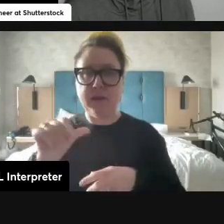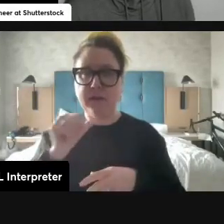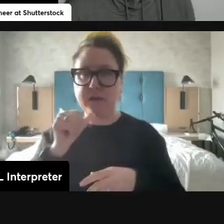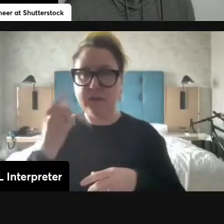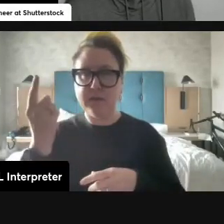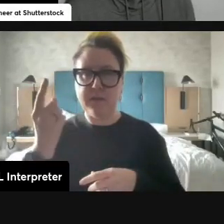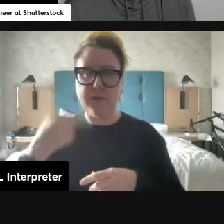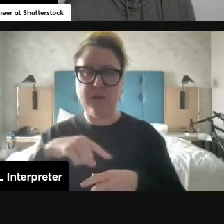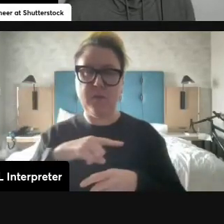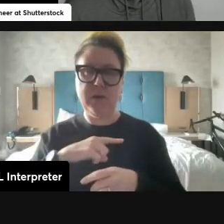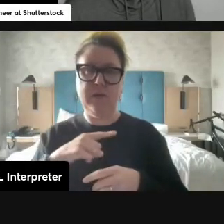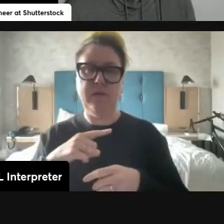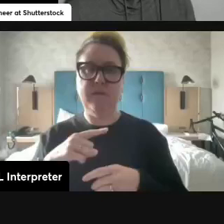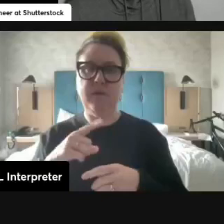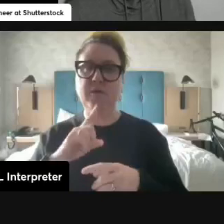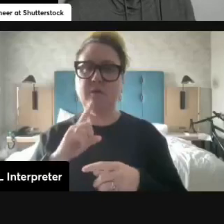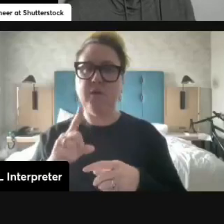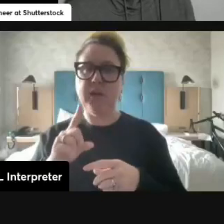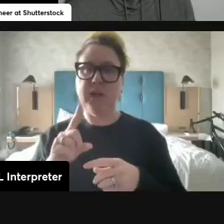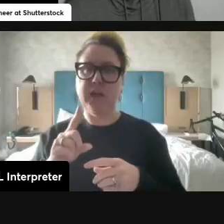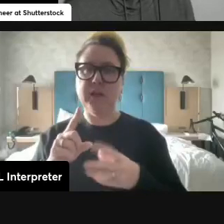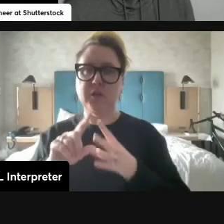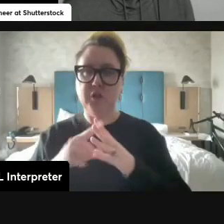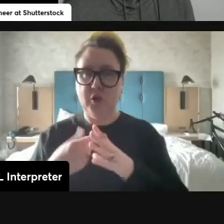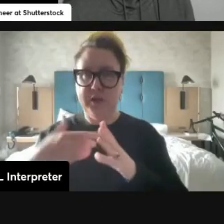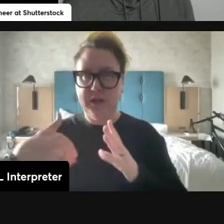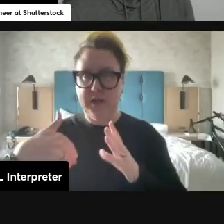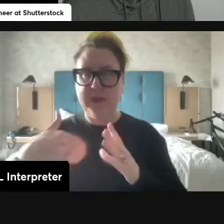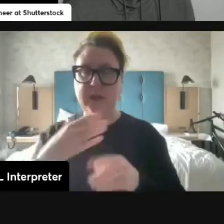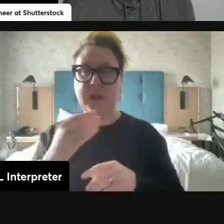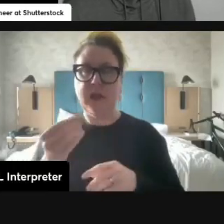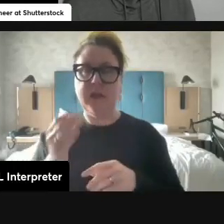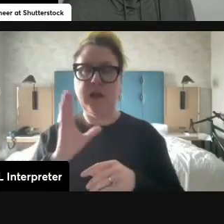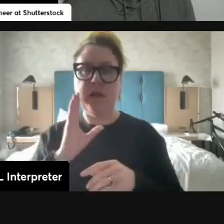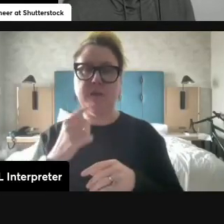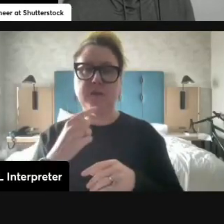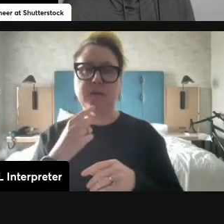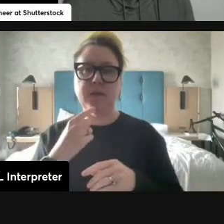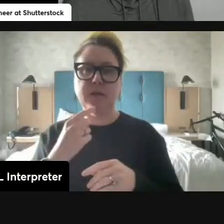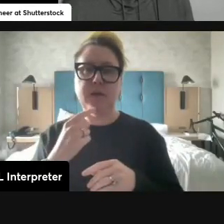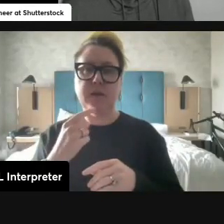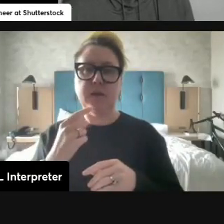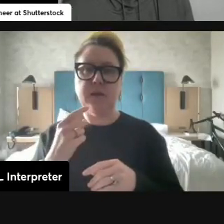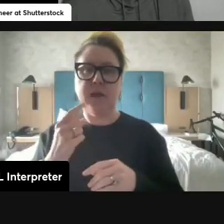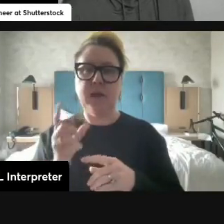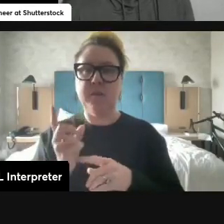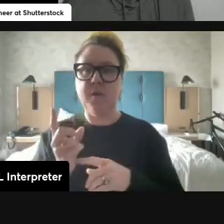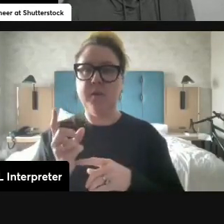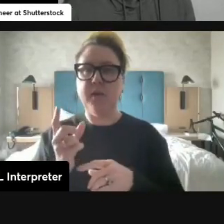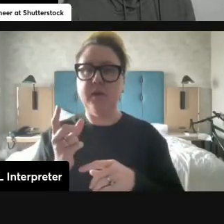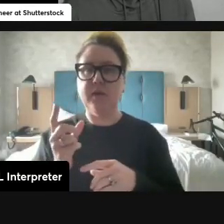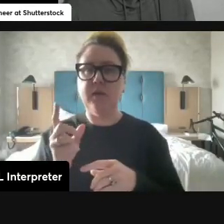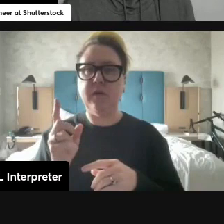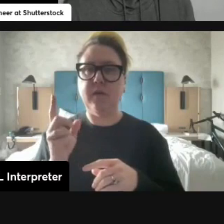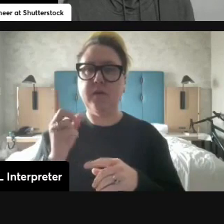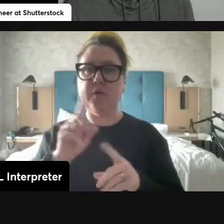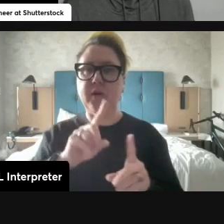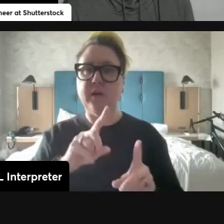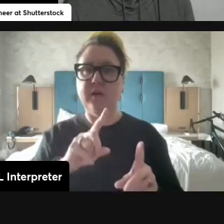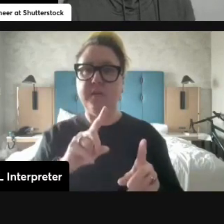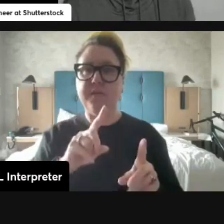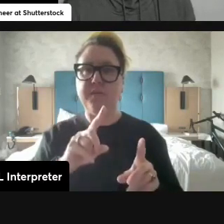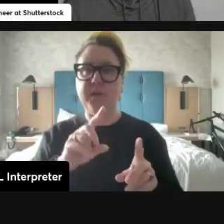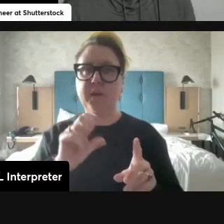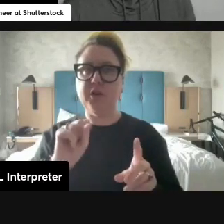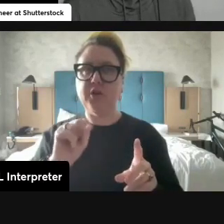we've really bitten off yet. And I'll just take a moment. We're of the panel, Shutterstock is